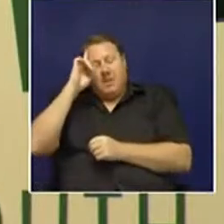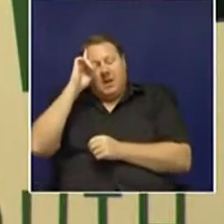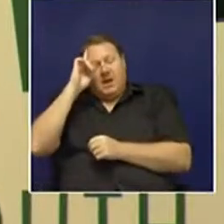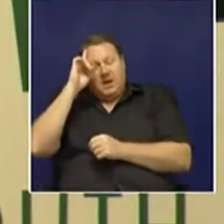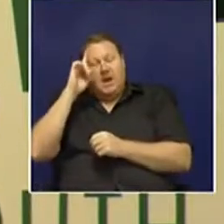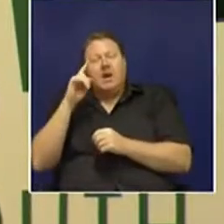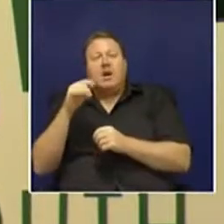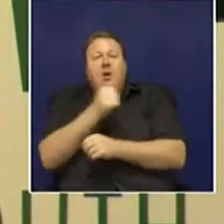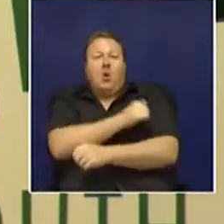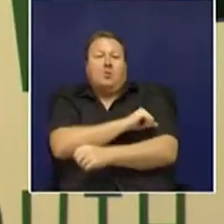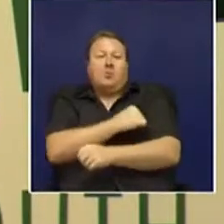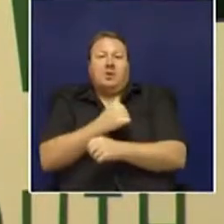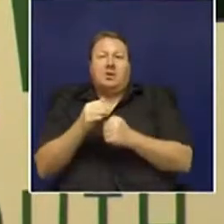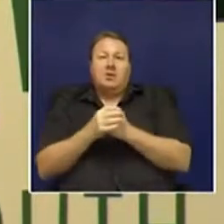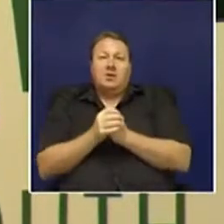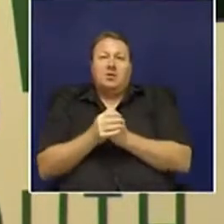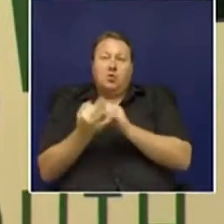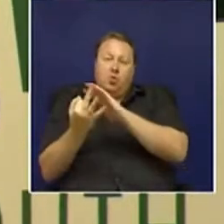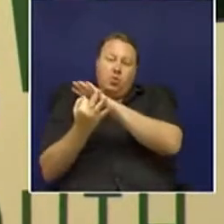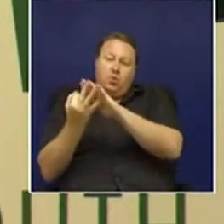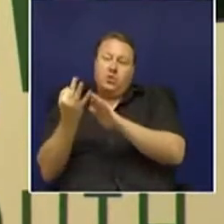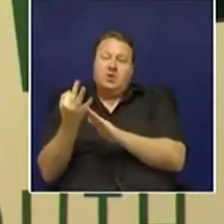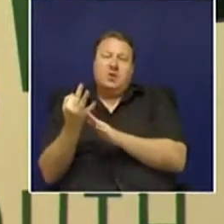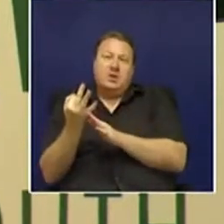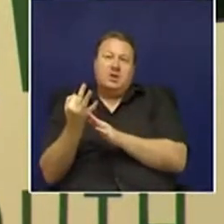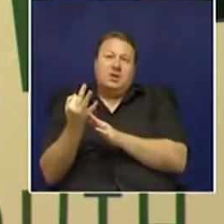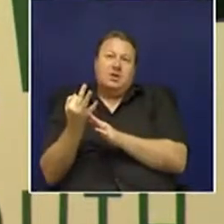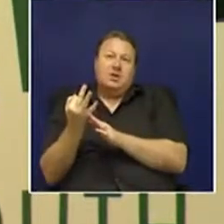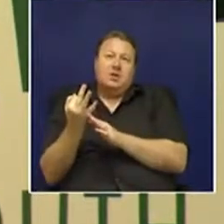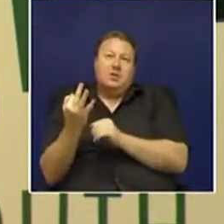These are the hospitals which will form part of the